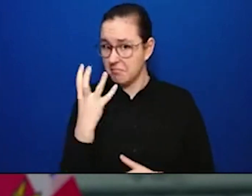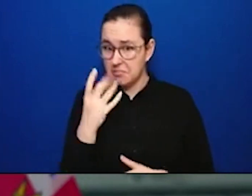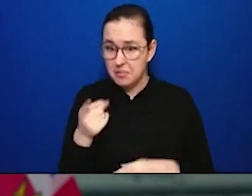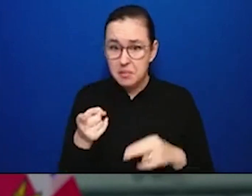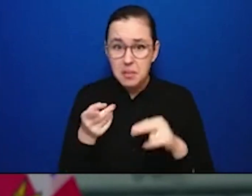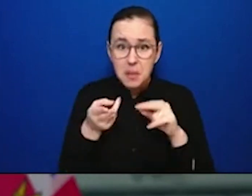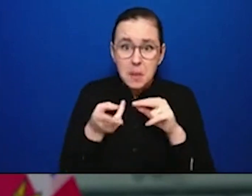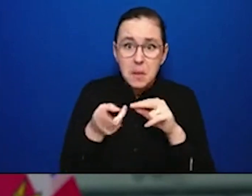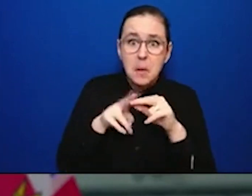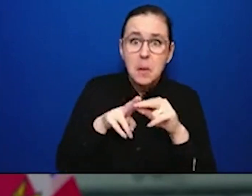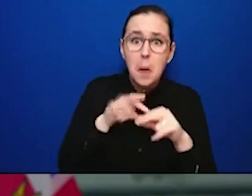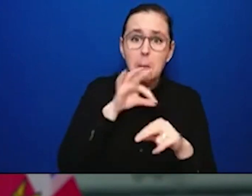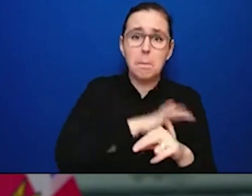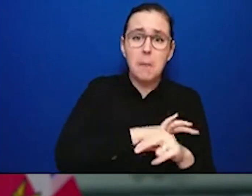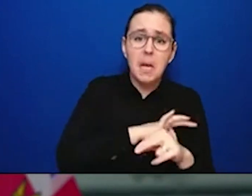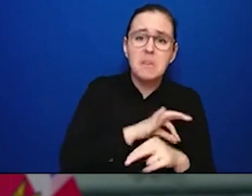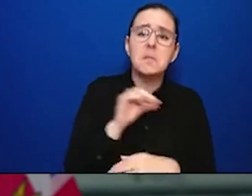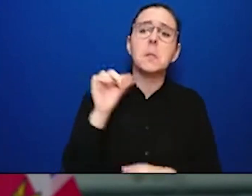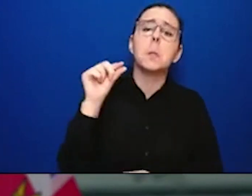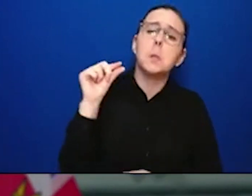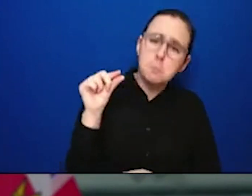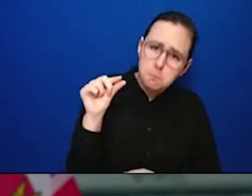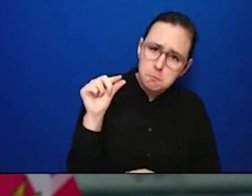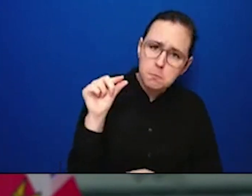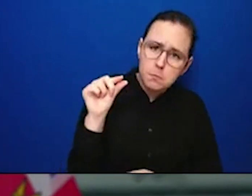wear appropriately.